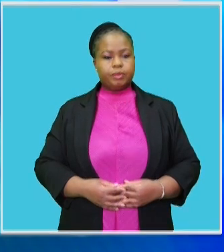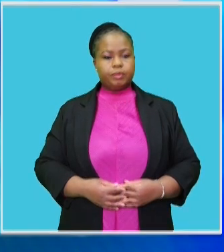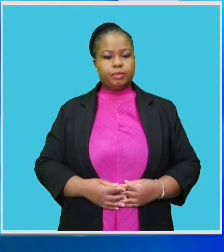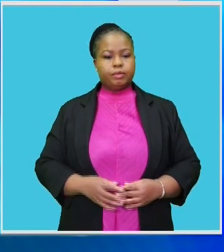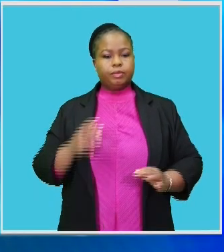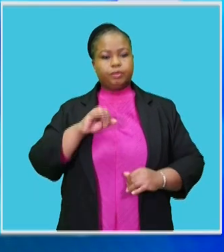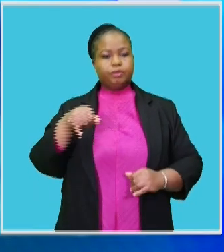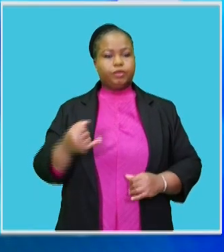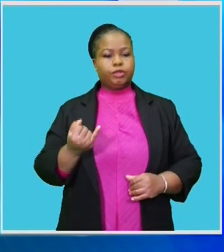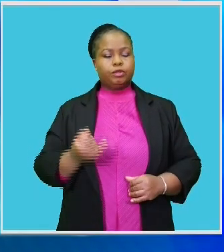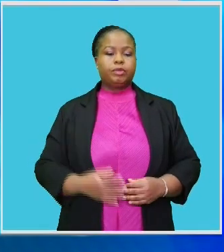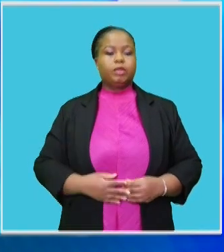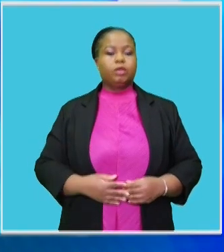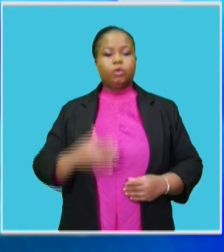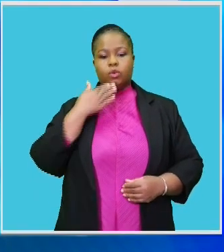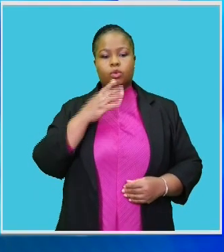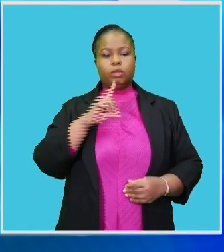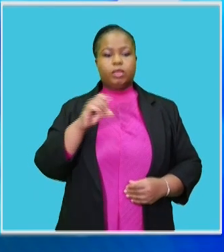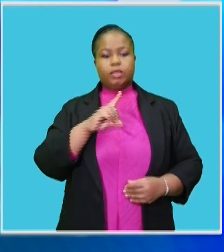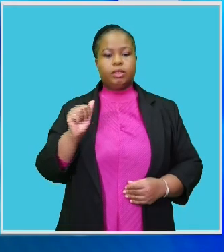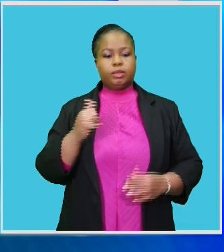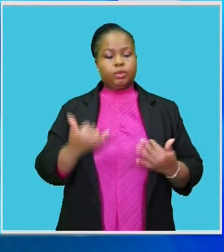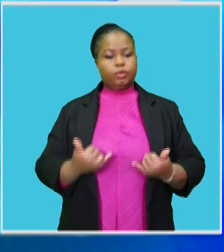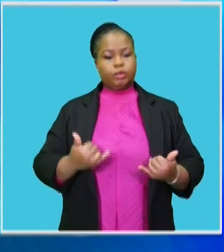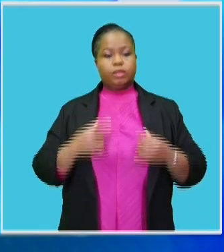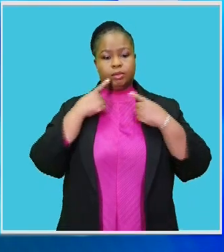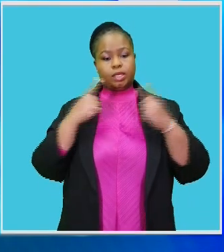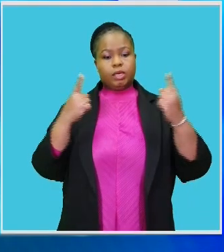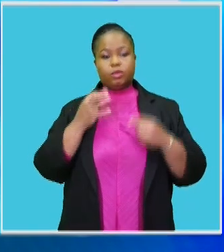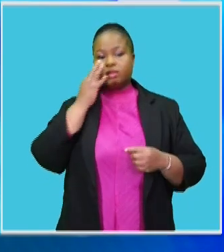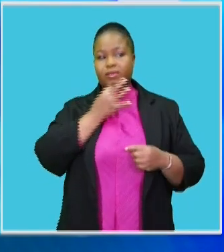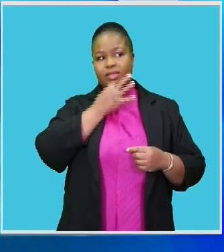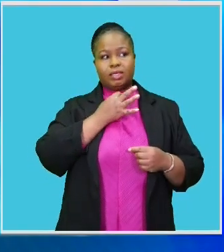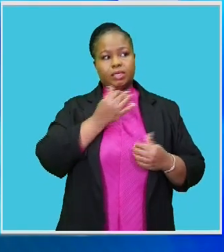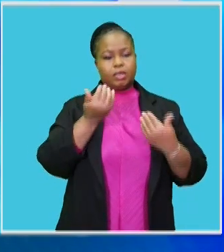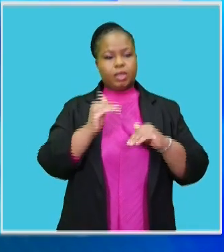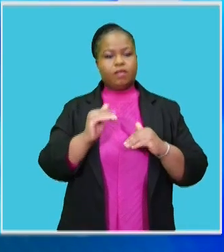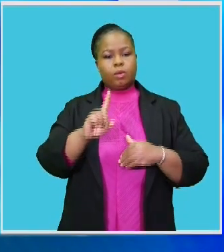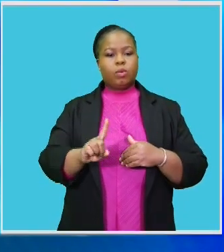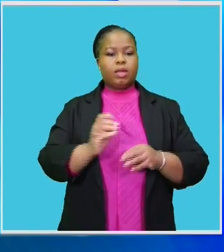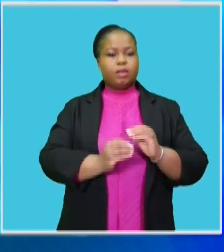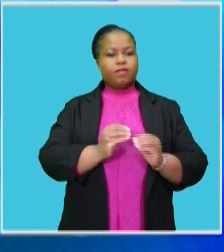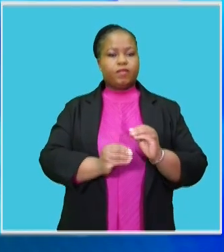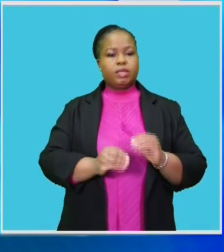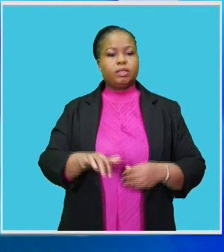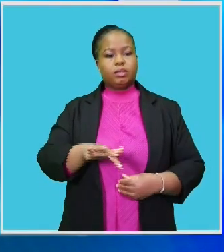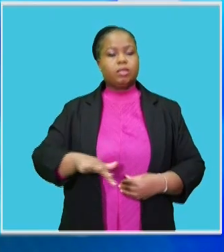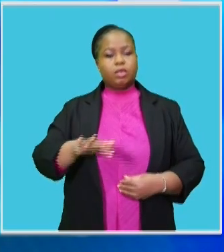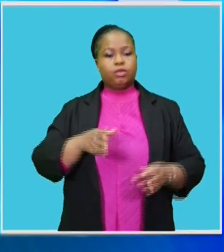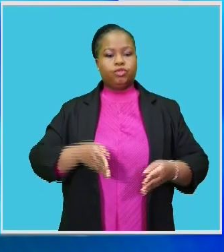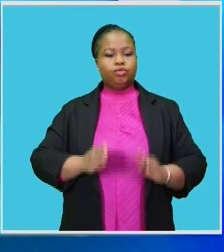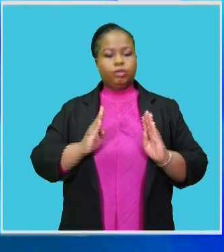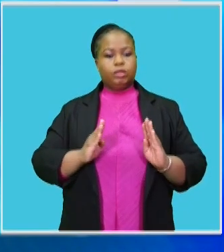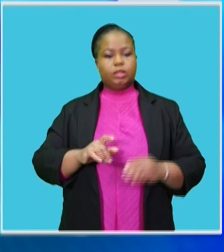Usodolophu wesixeko saseGoli uDada Murelo namhlanje ubhengeze ukugqitywa kwesigaba sokuqala somsebenzi wokulungisa